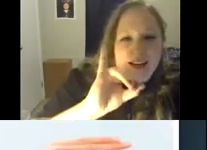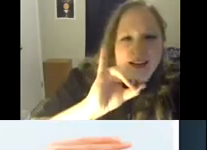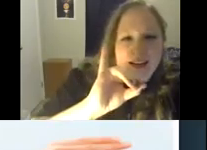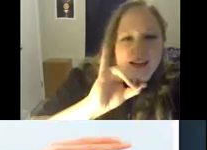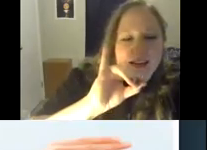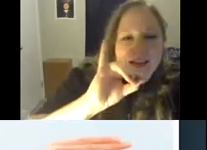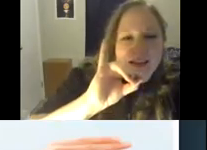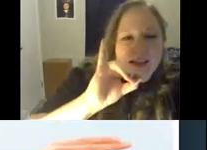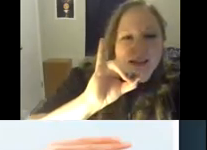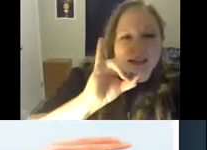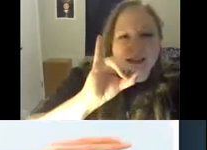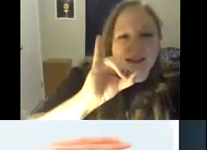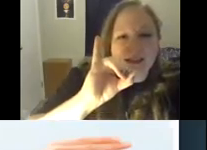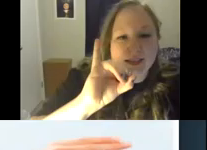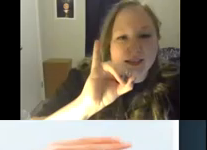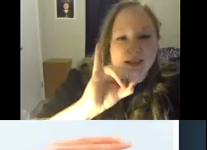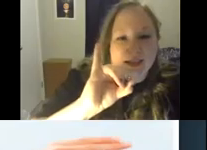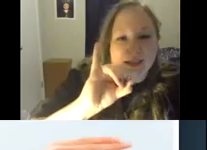I.